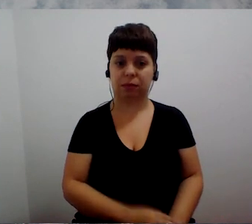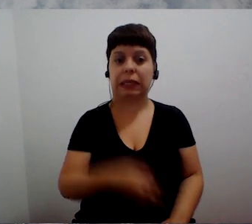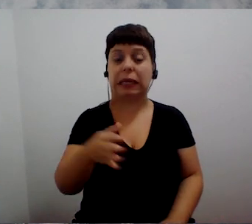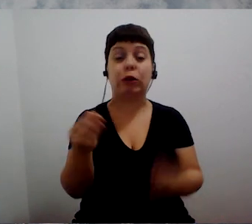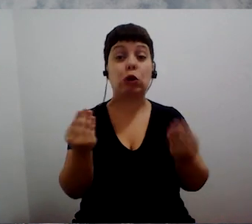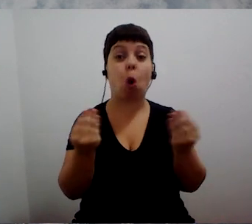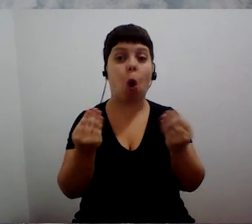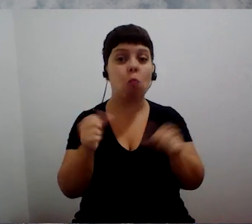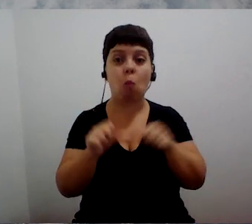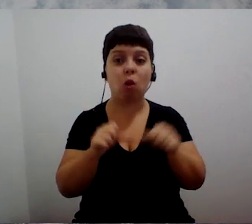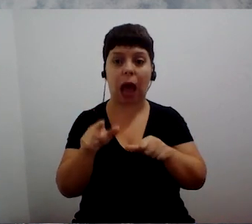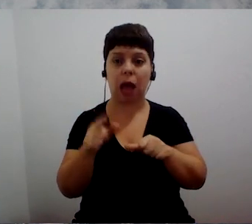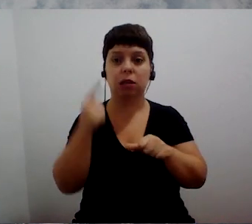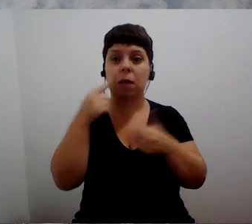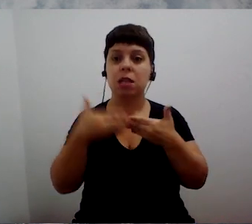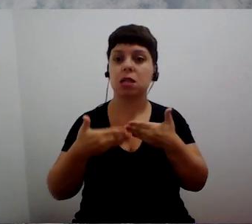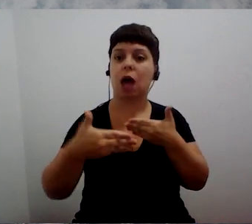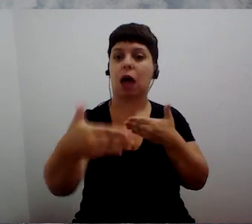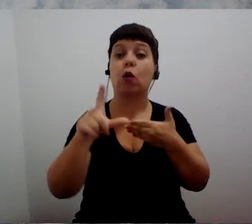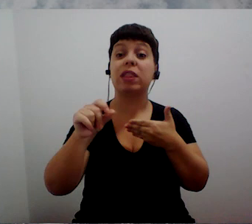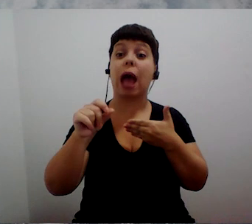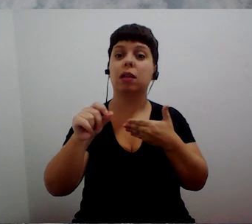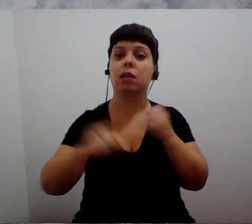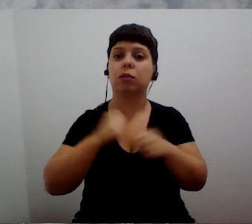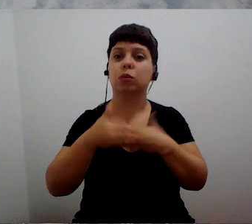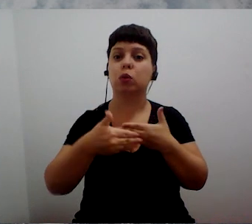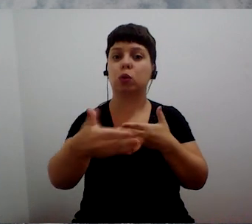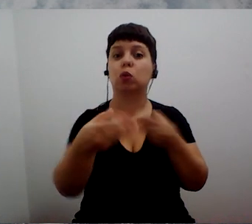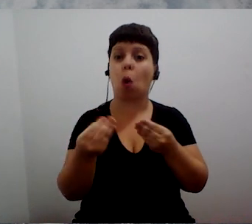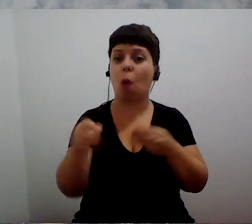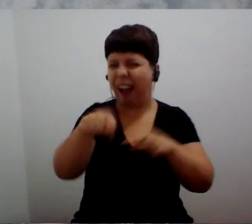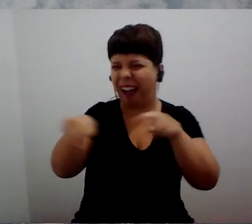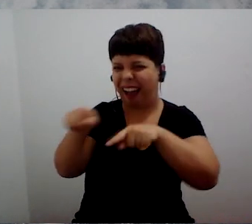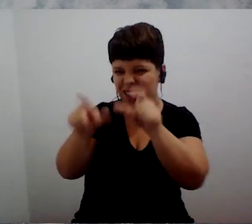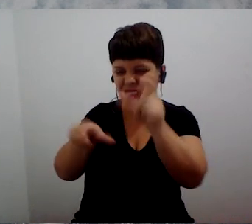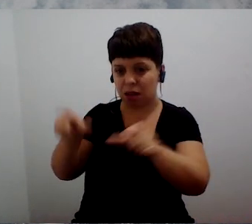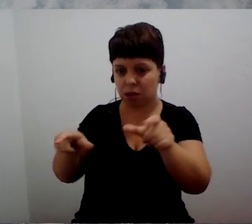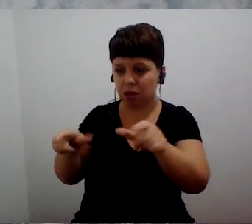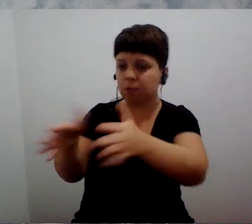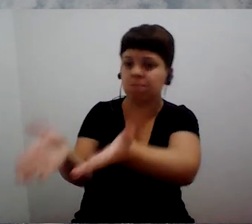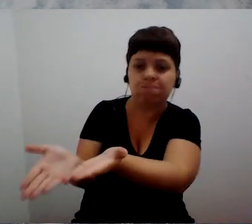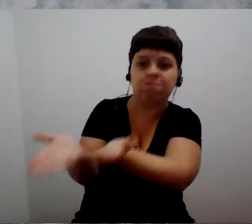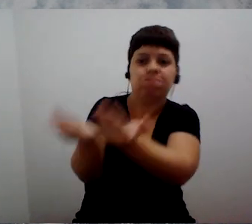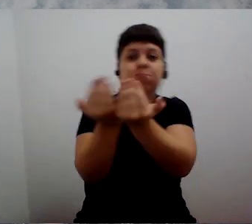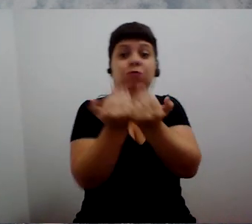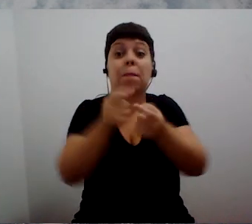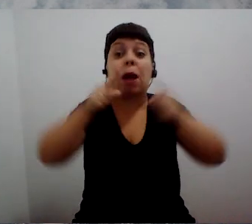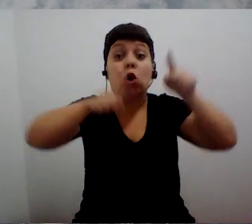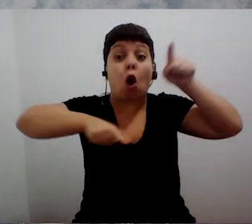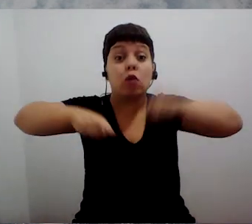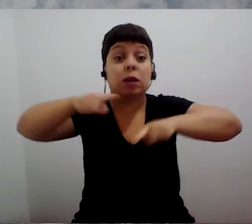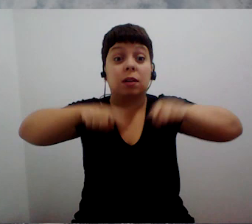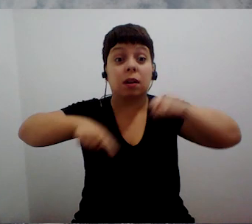that for the next 10 years? How can we bring these players to our governance structures so we